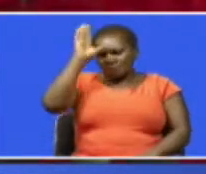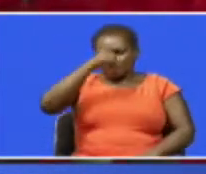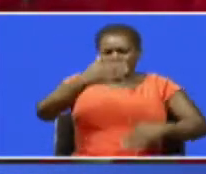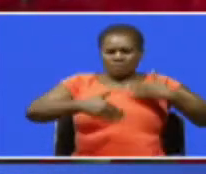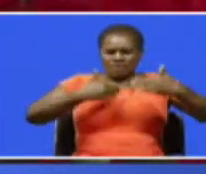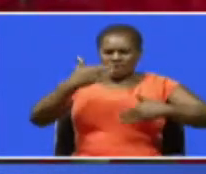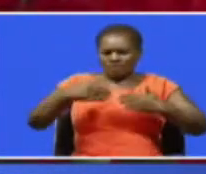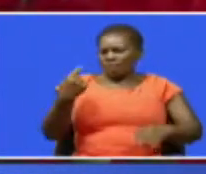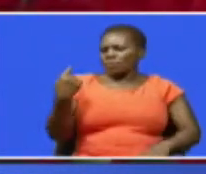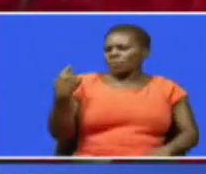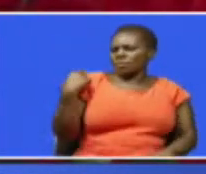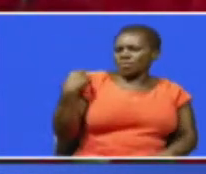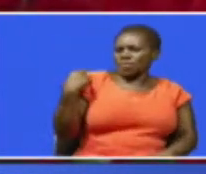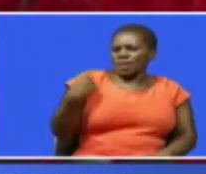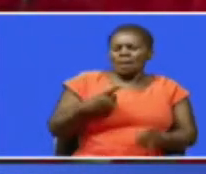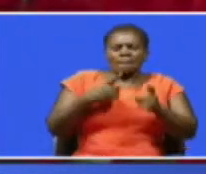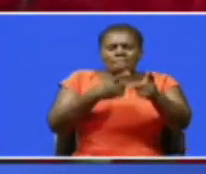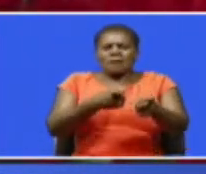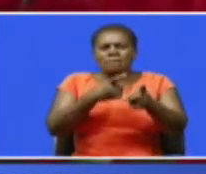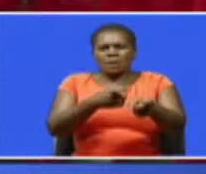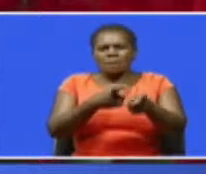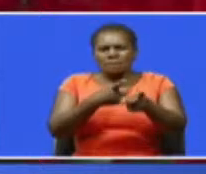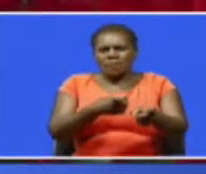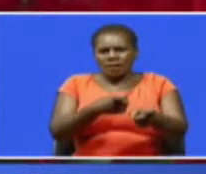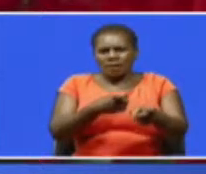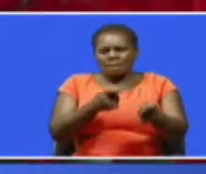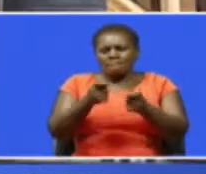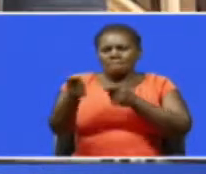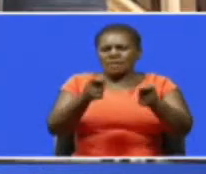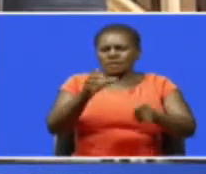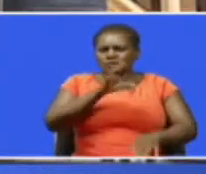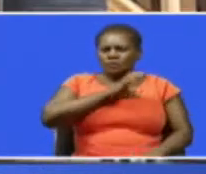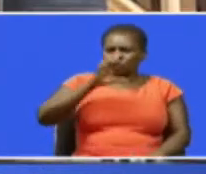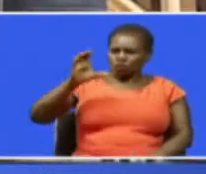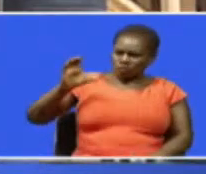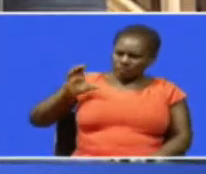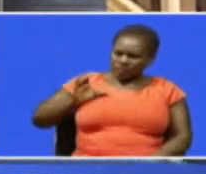claims recently unleashed by the party's management committee.